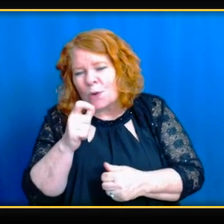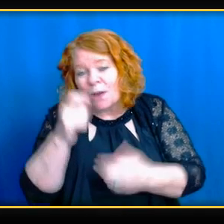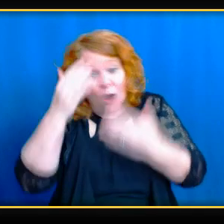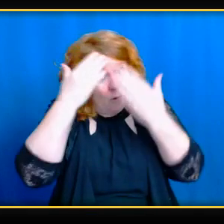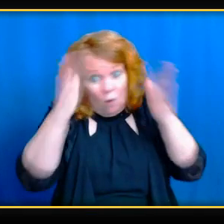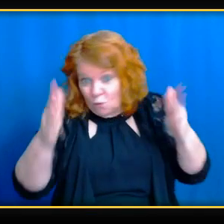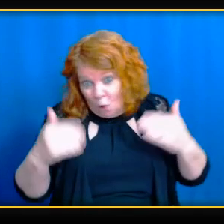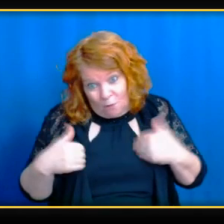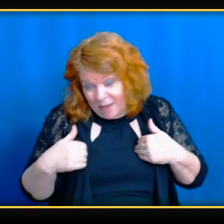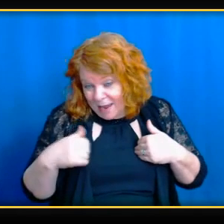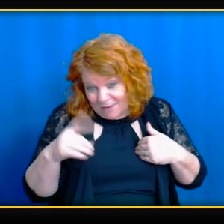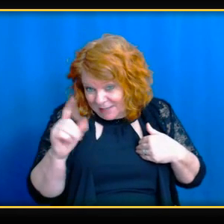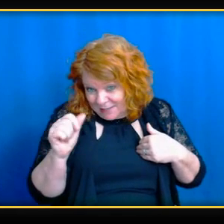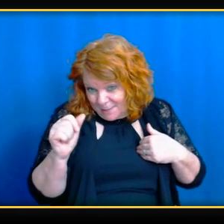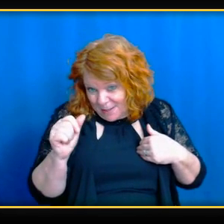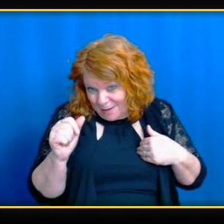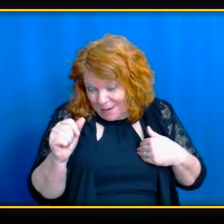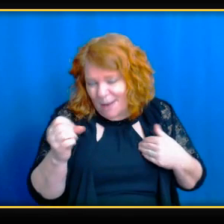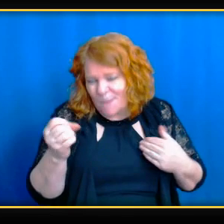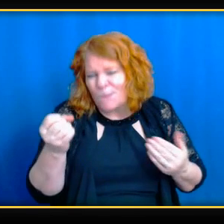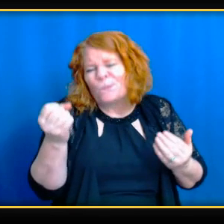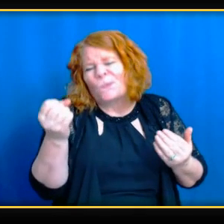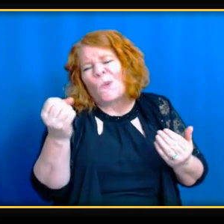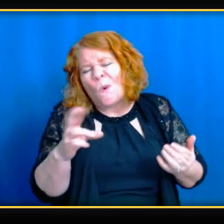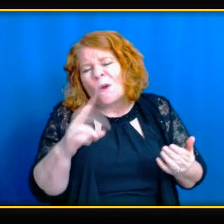disability or are afraid of